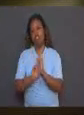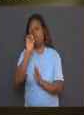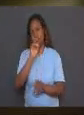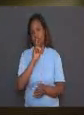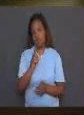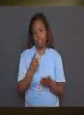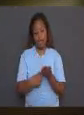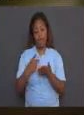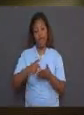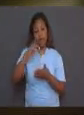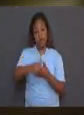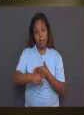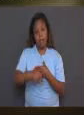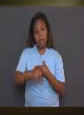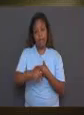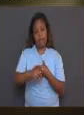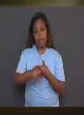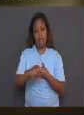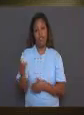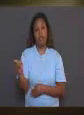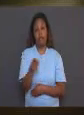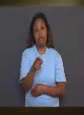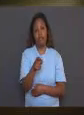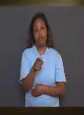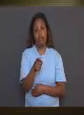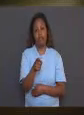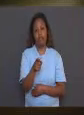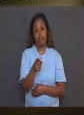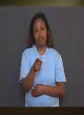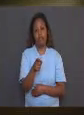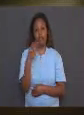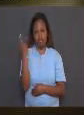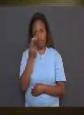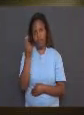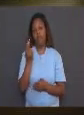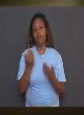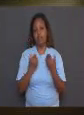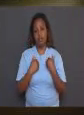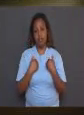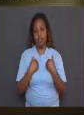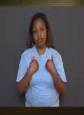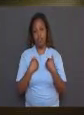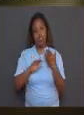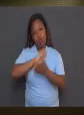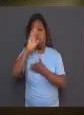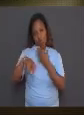These programs will have enormous benefits for